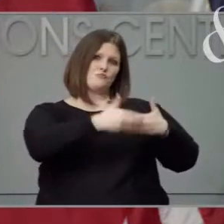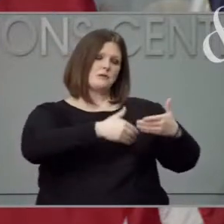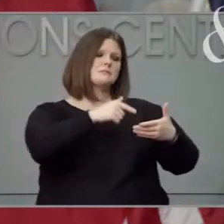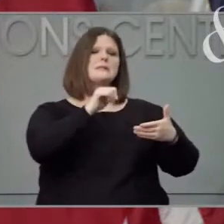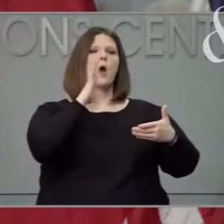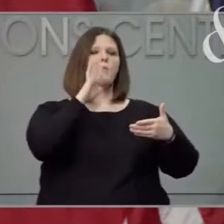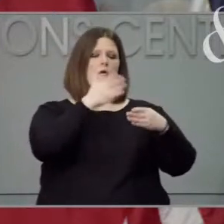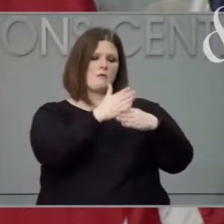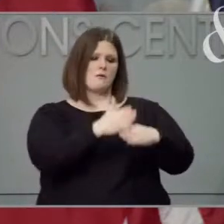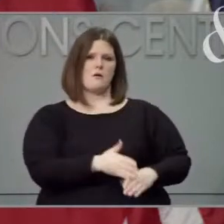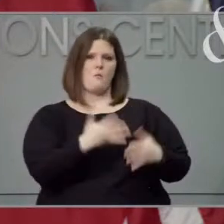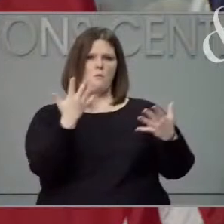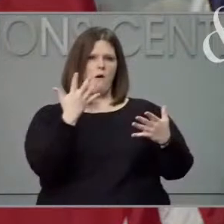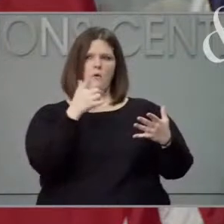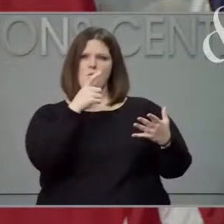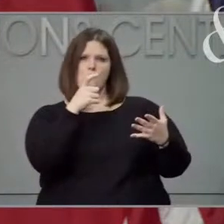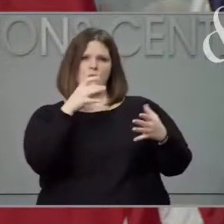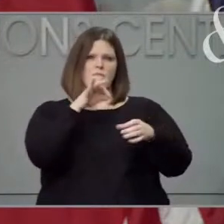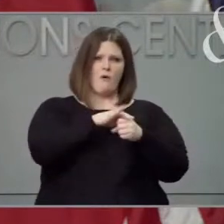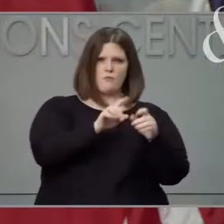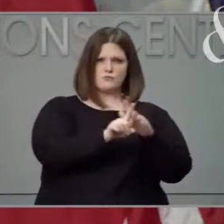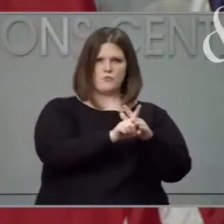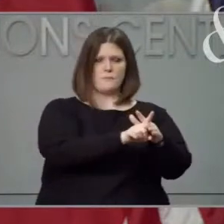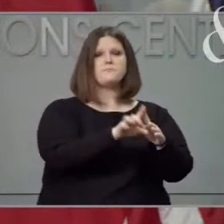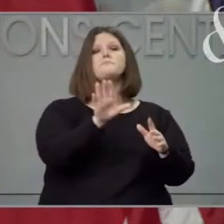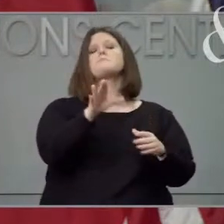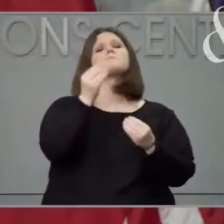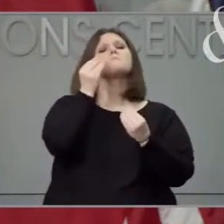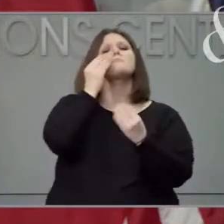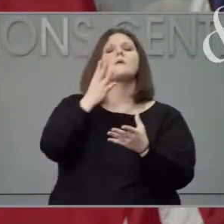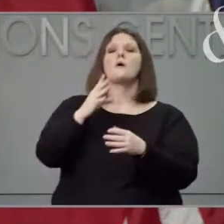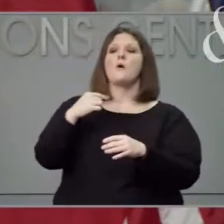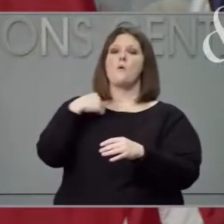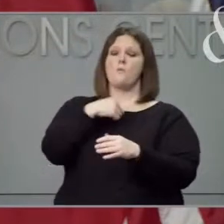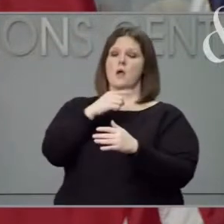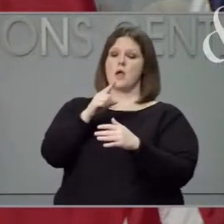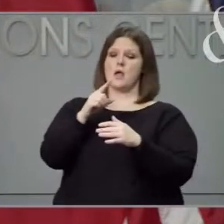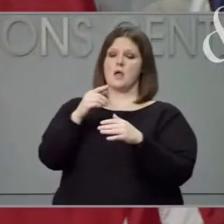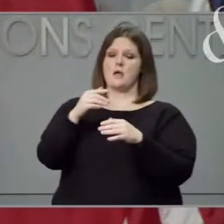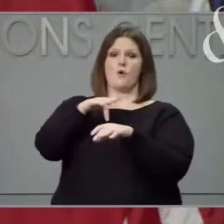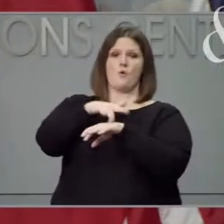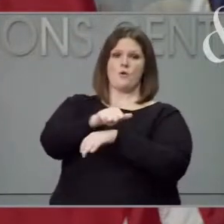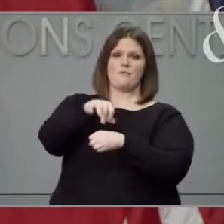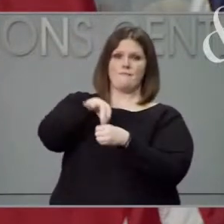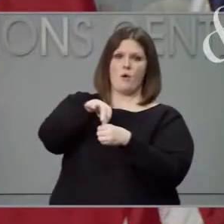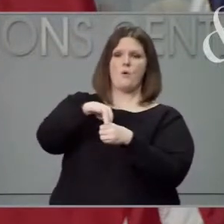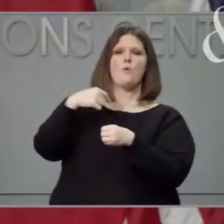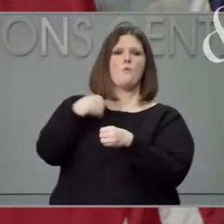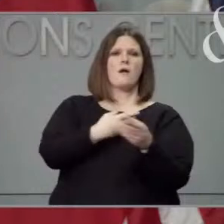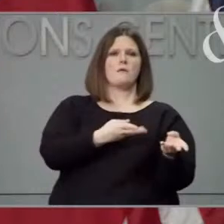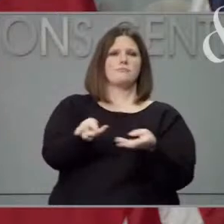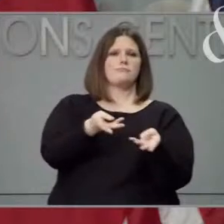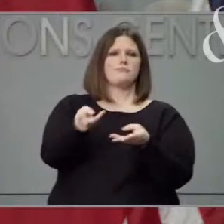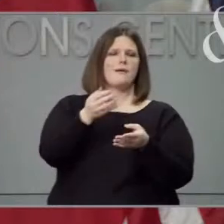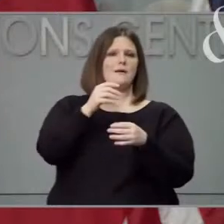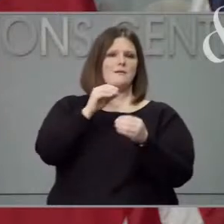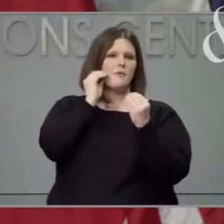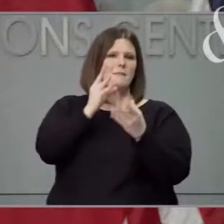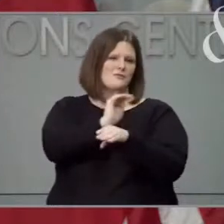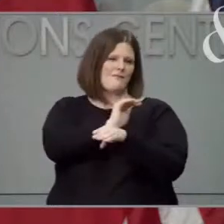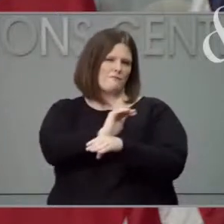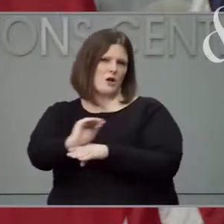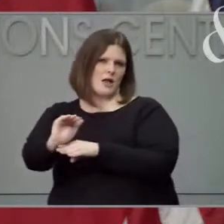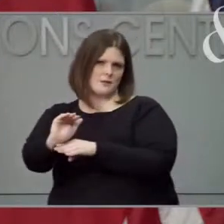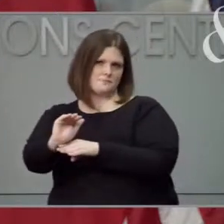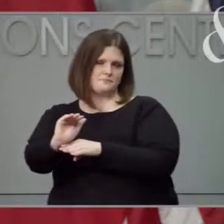that when we're in a one-stop early voting situation, we're able to upload data every night, and we're only dealing